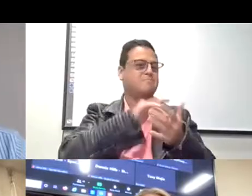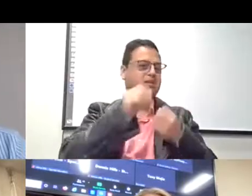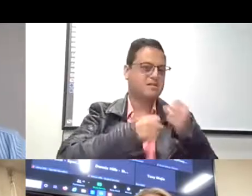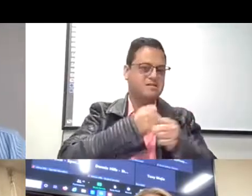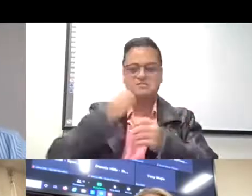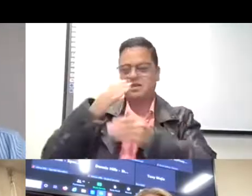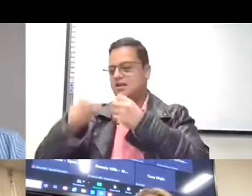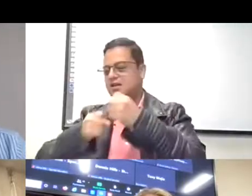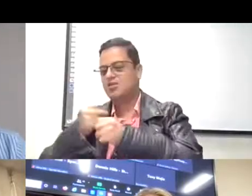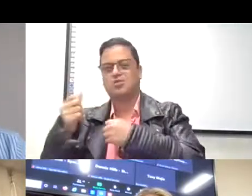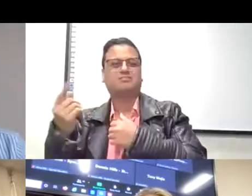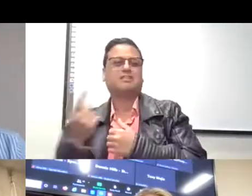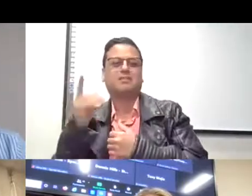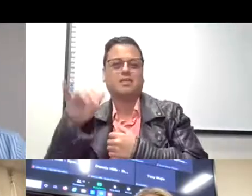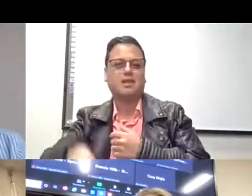like that.